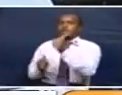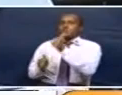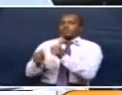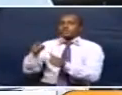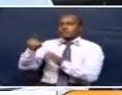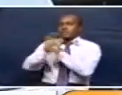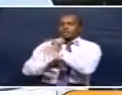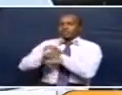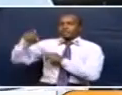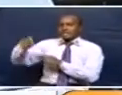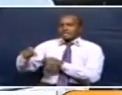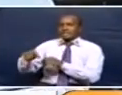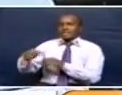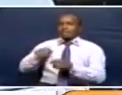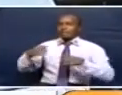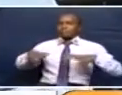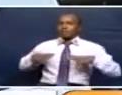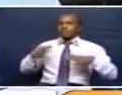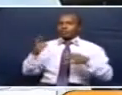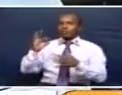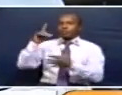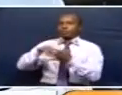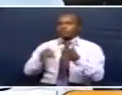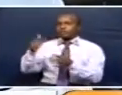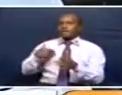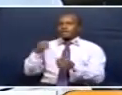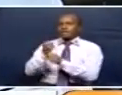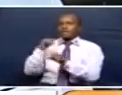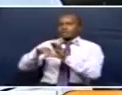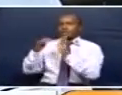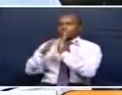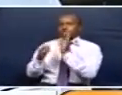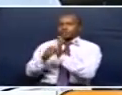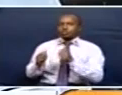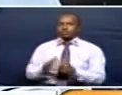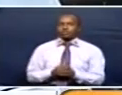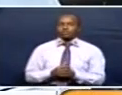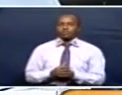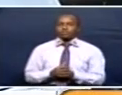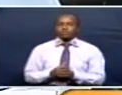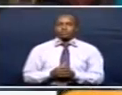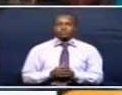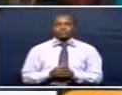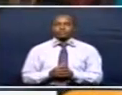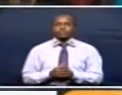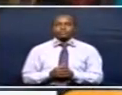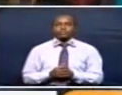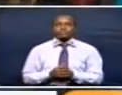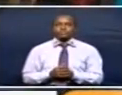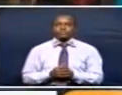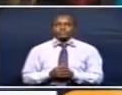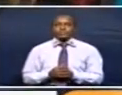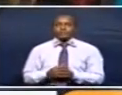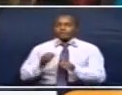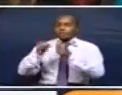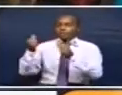needs so badly. I am proud of what he has done in Machakos. Thank you very much. Well done, Governor.